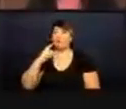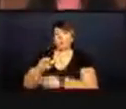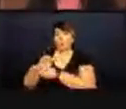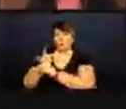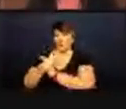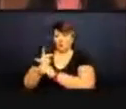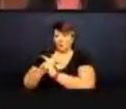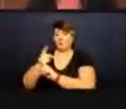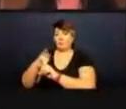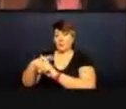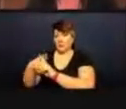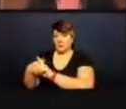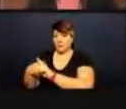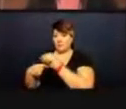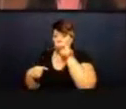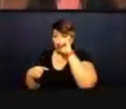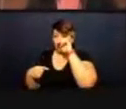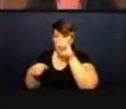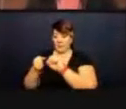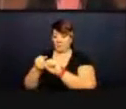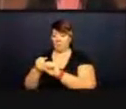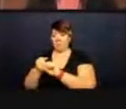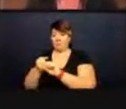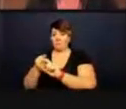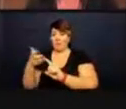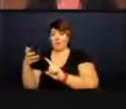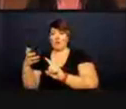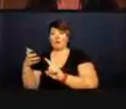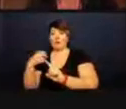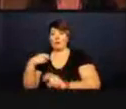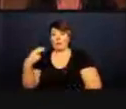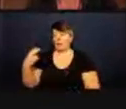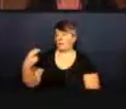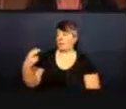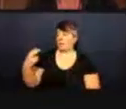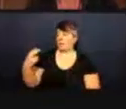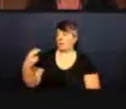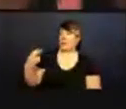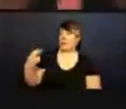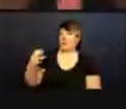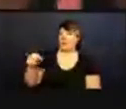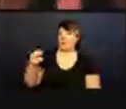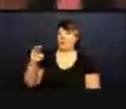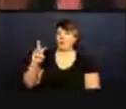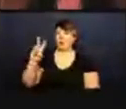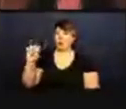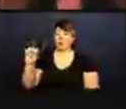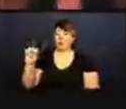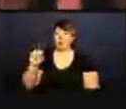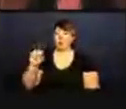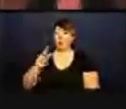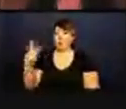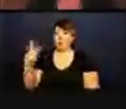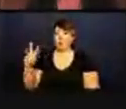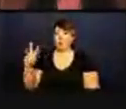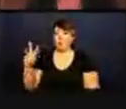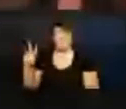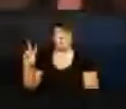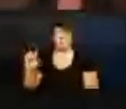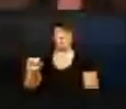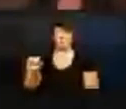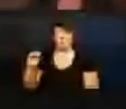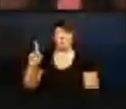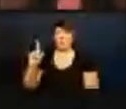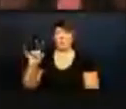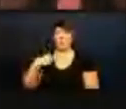and even broadened our search to include areas in the Highview, Okolona, West Butchel, and Linwood areas. Each of those red pens you see up on the